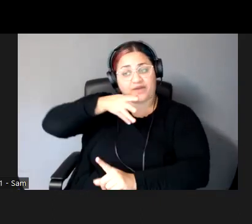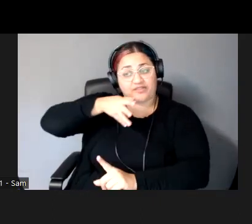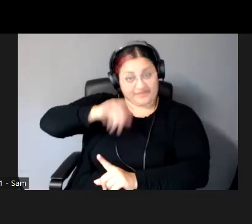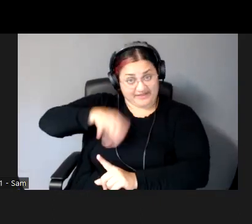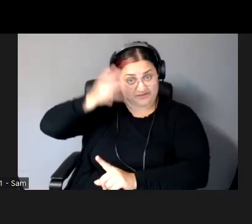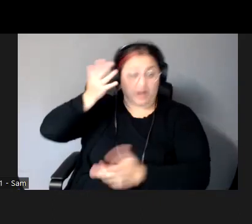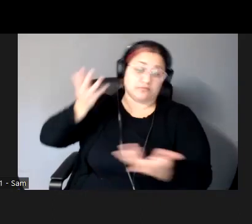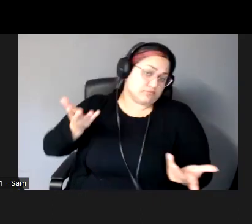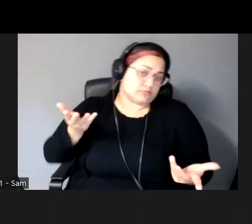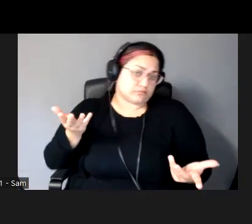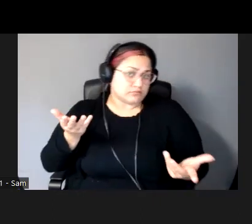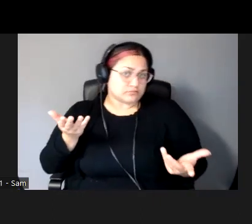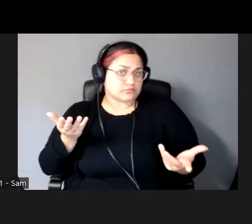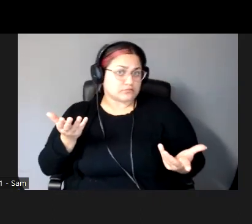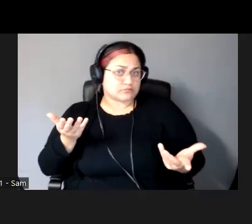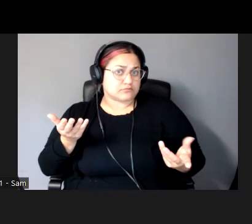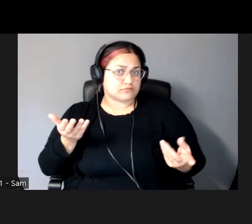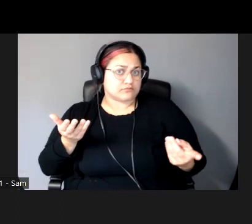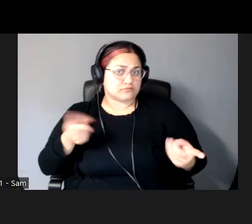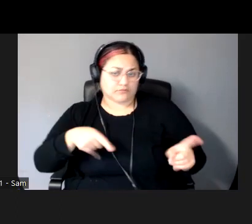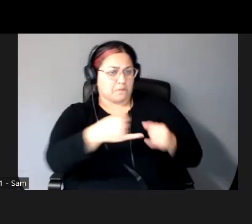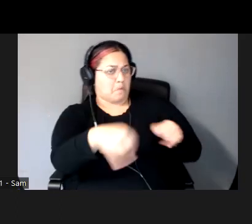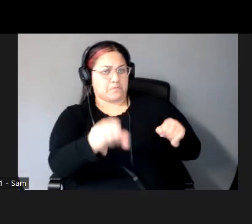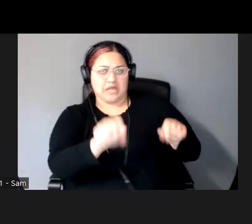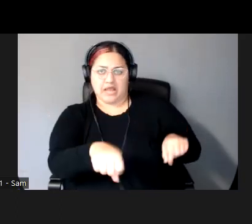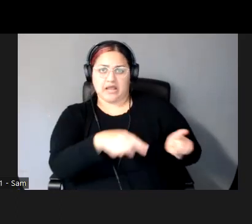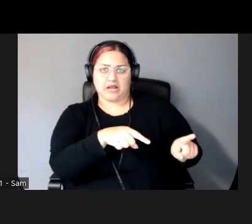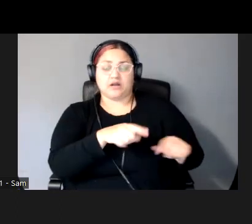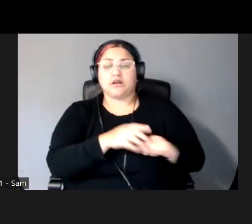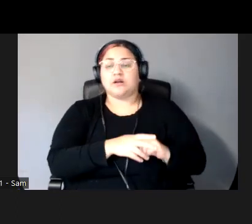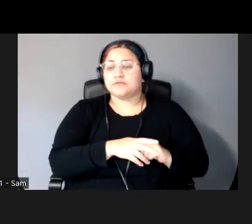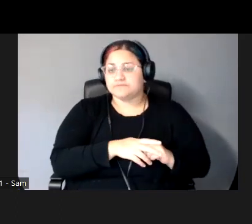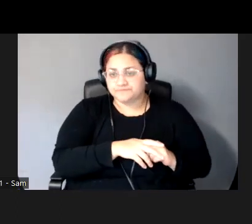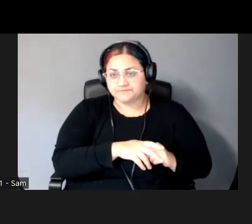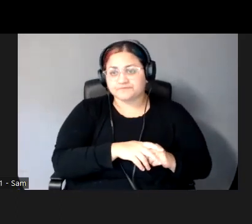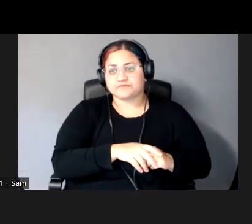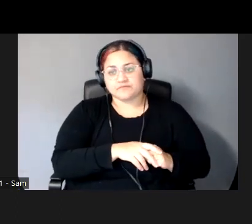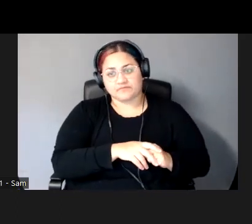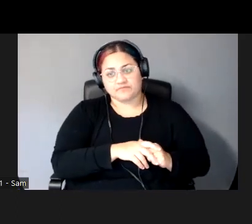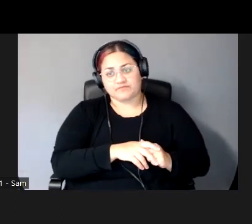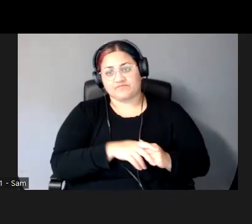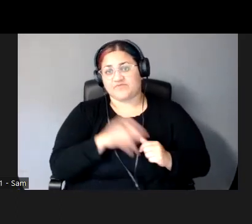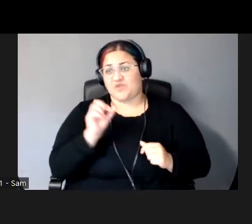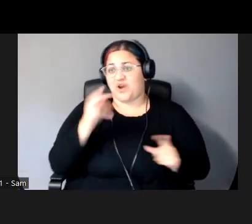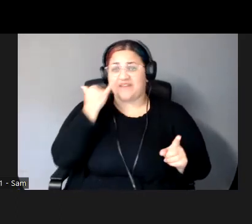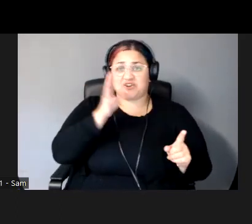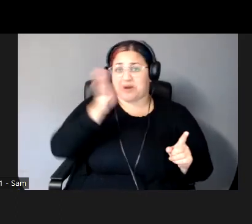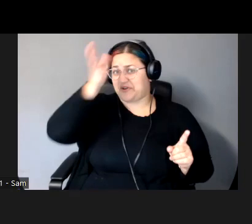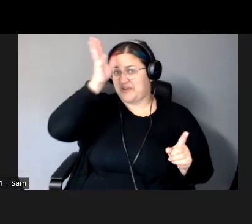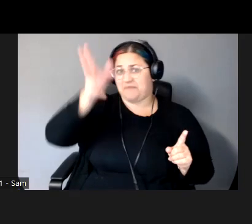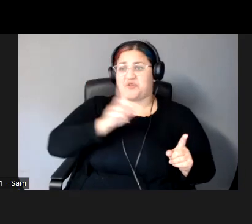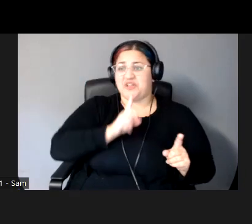is horrible, my child, she was a cheater or he was a cheater and he took on numerous girlfriends and telling the kids all sorts of horrific